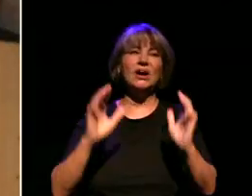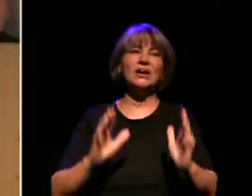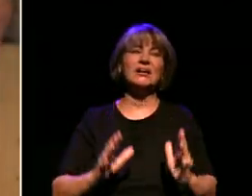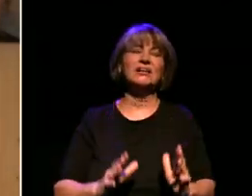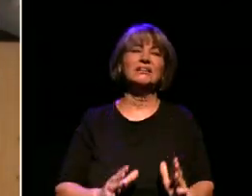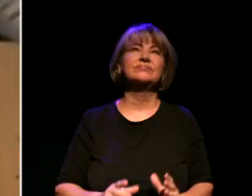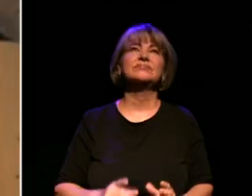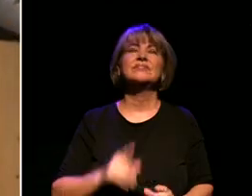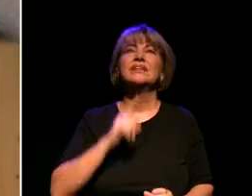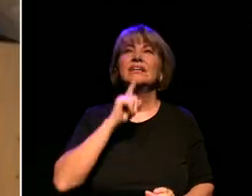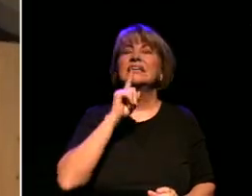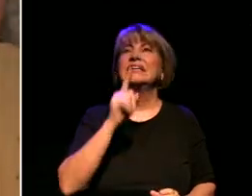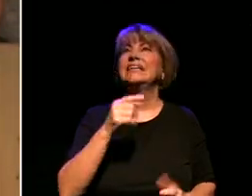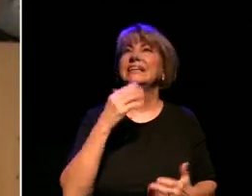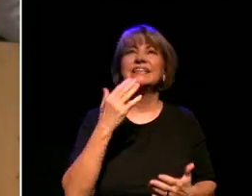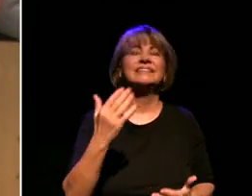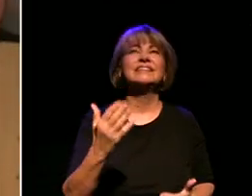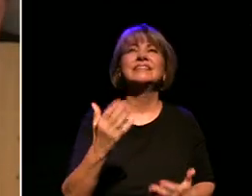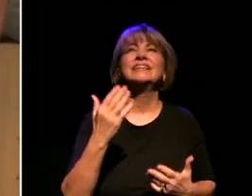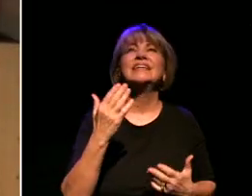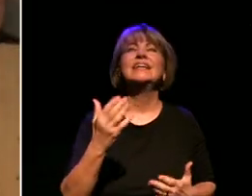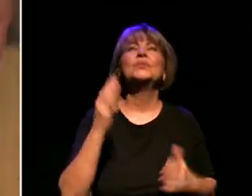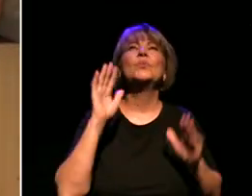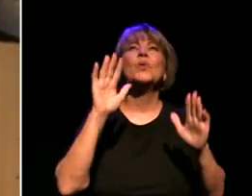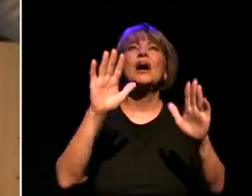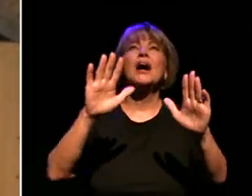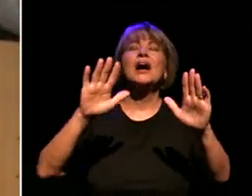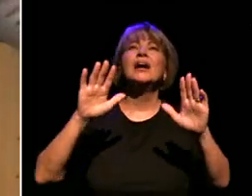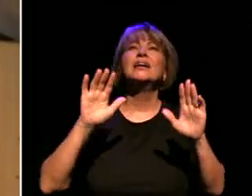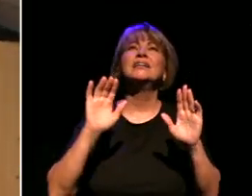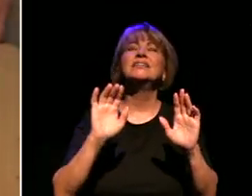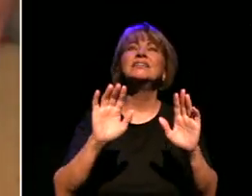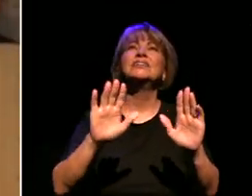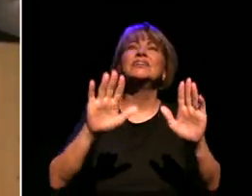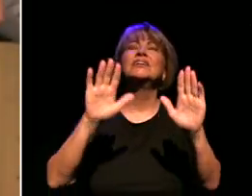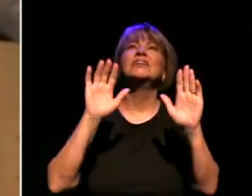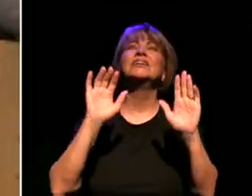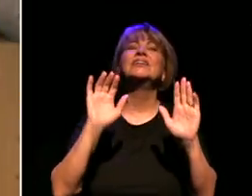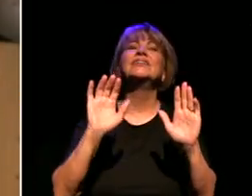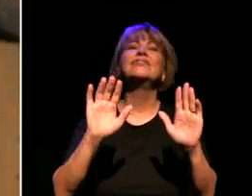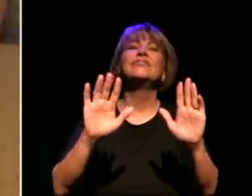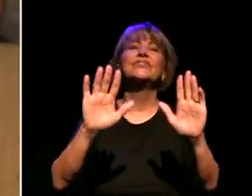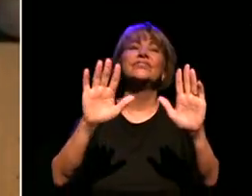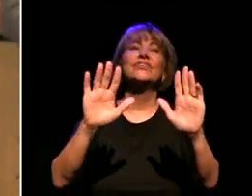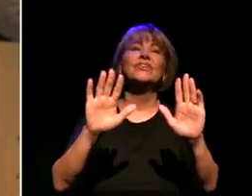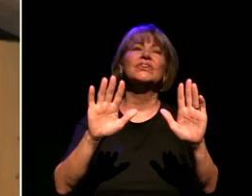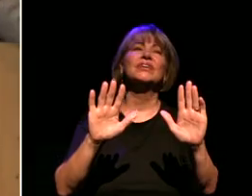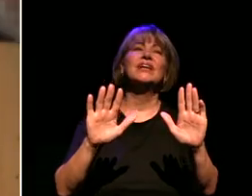Is it he? Isn't he wonderful?